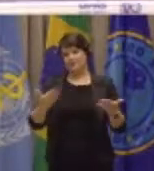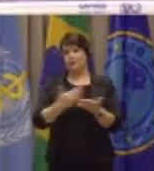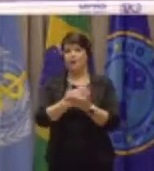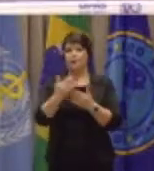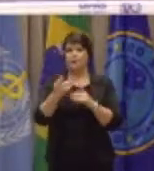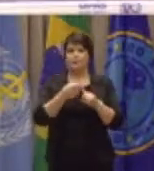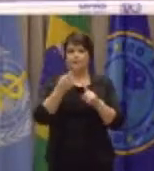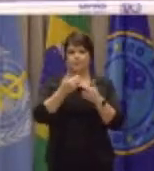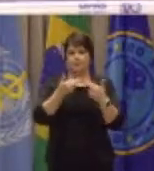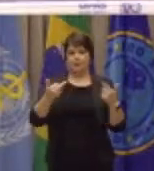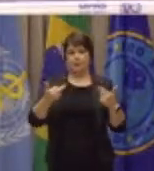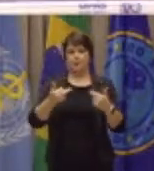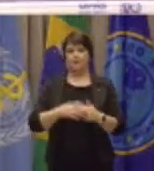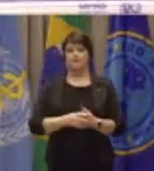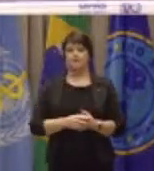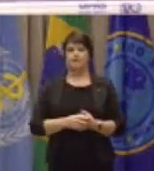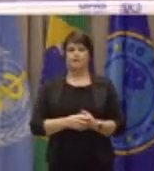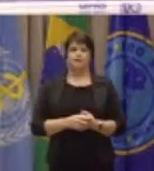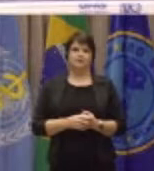Good morning, everyone.